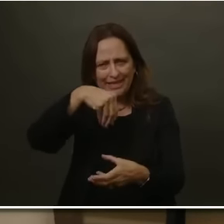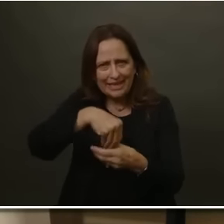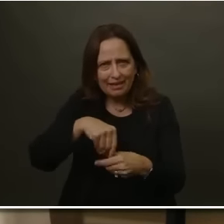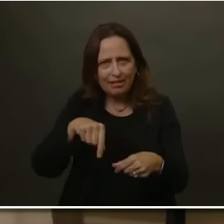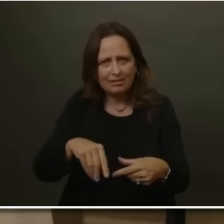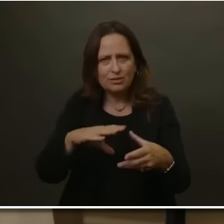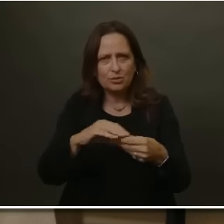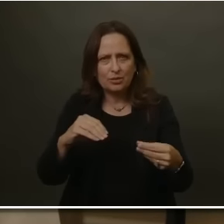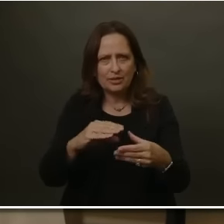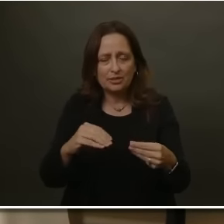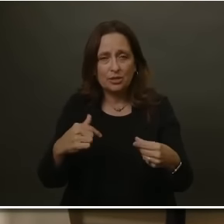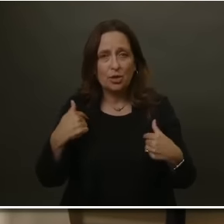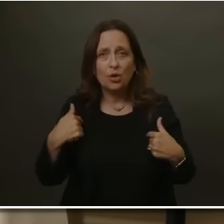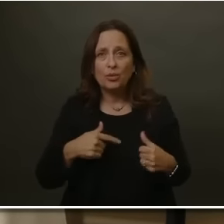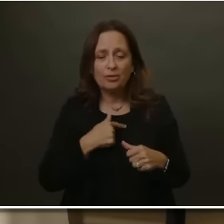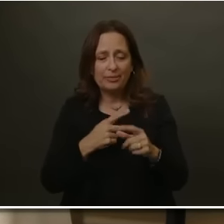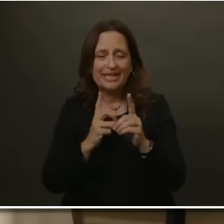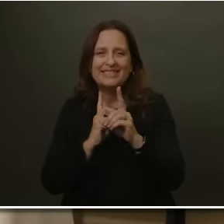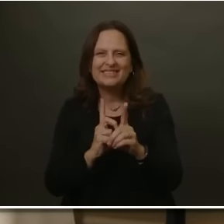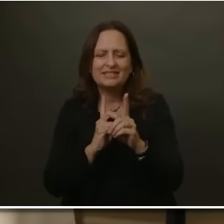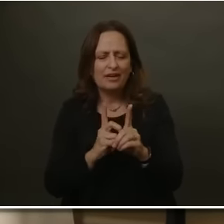will be the clueless disciples.